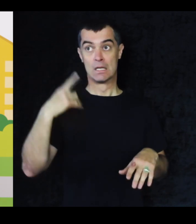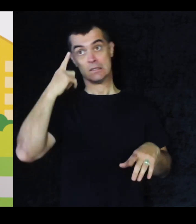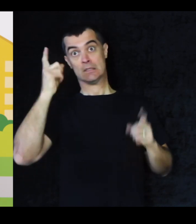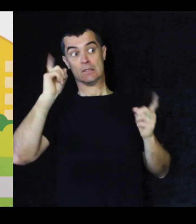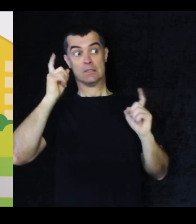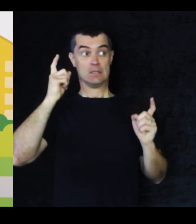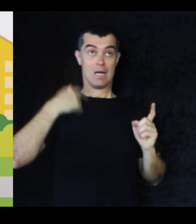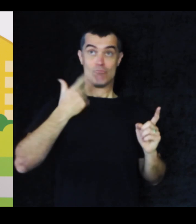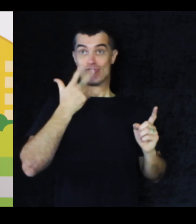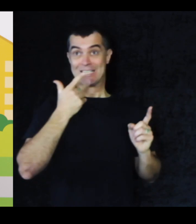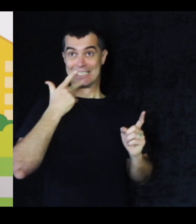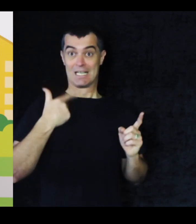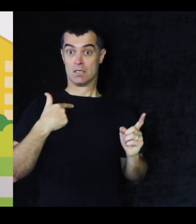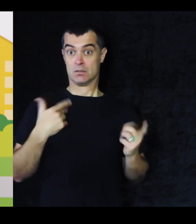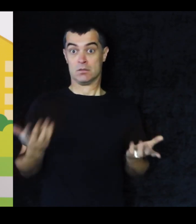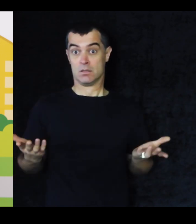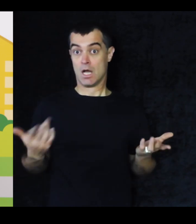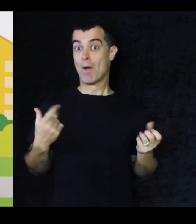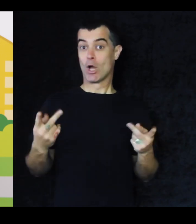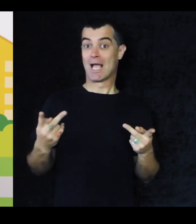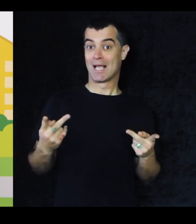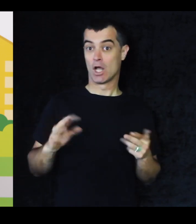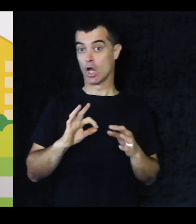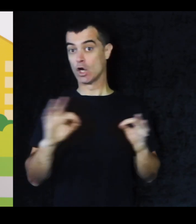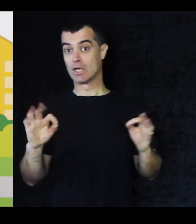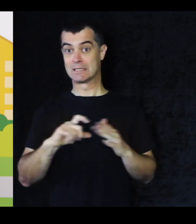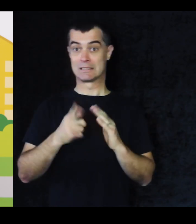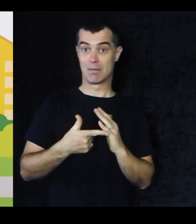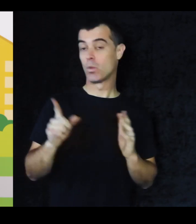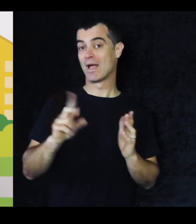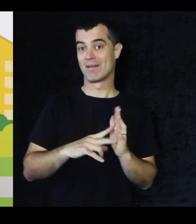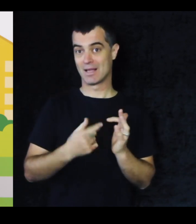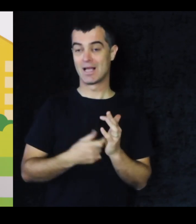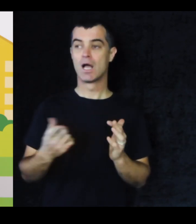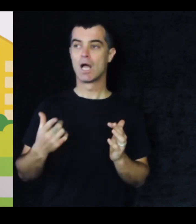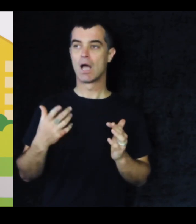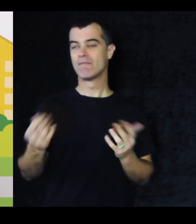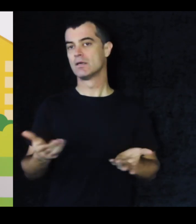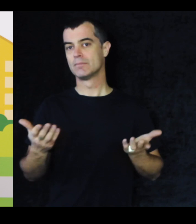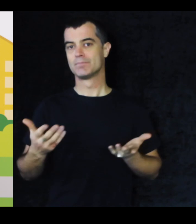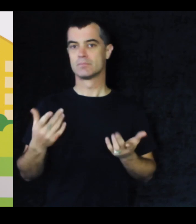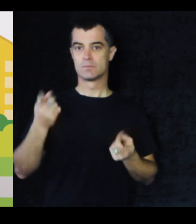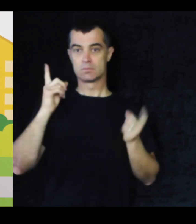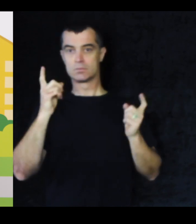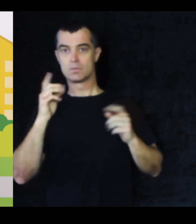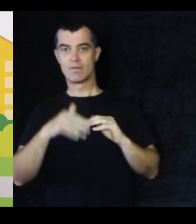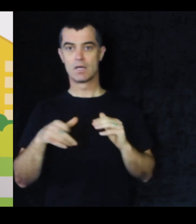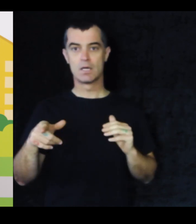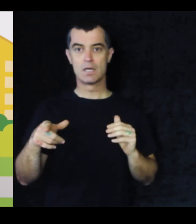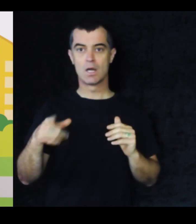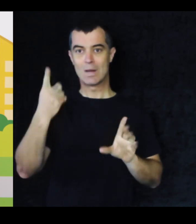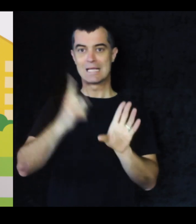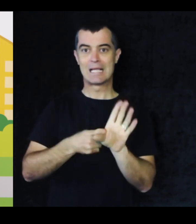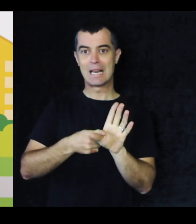that sort of pressure of, I'm pretending to be okay, not disabled, whatever. And so you've got this anxiety